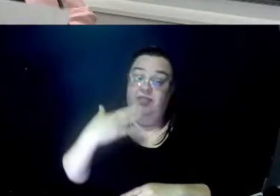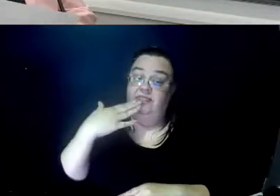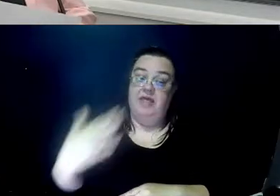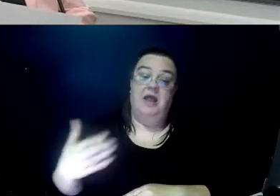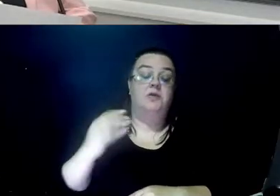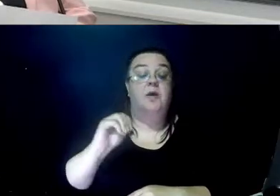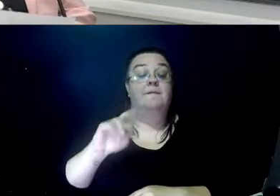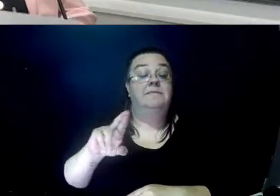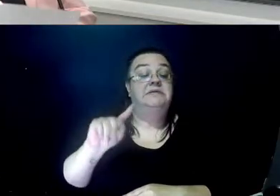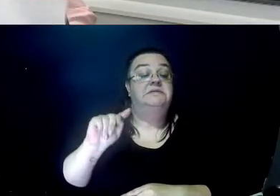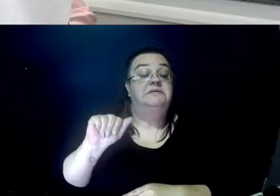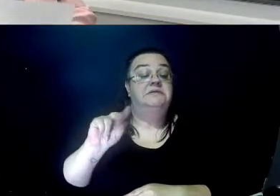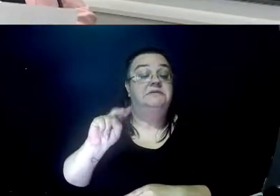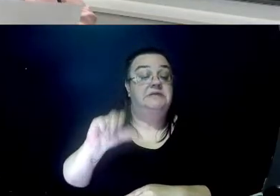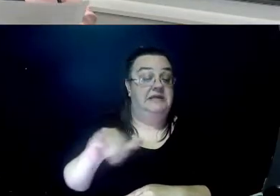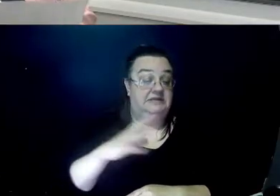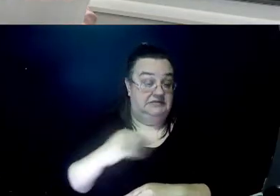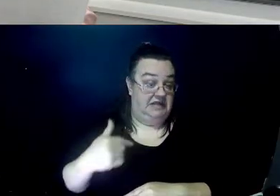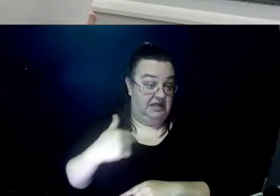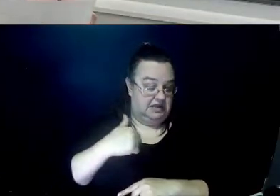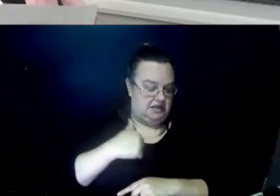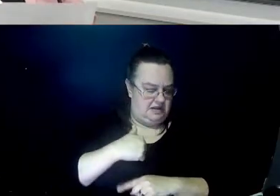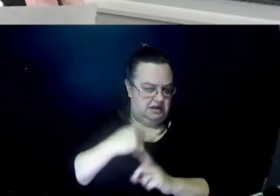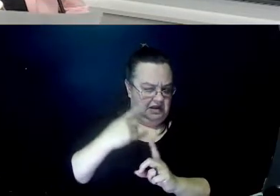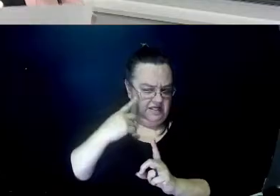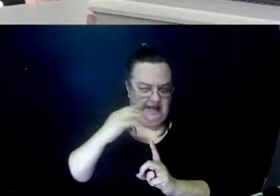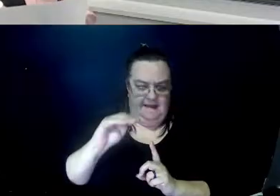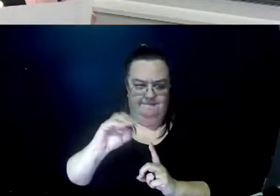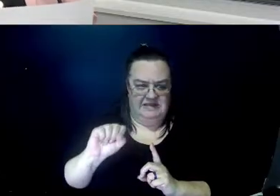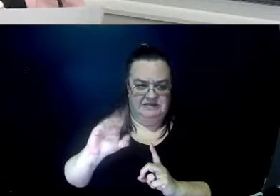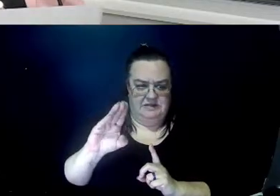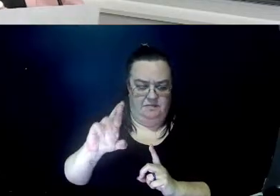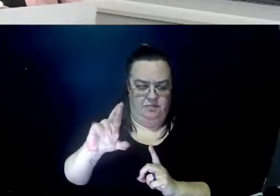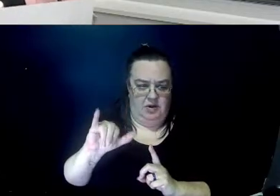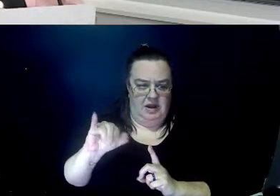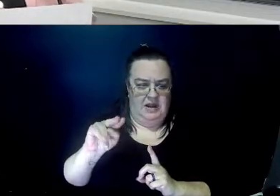Mr. Tanzi and I think Ms. Briner,